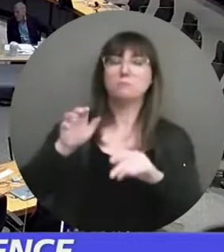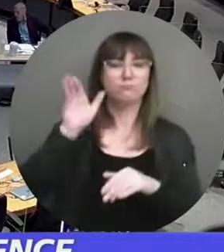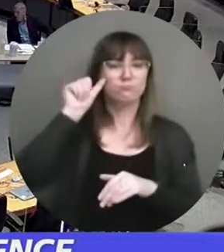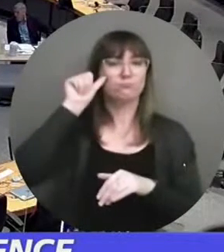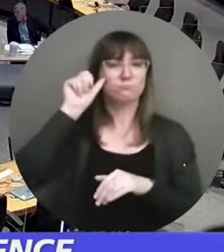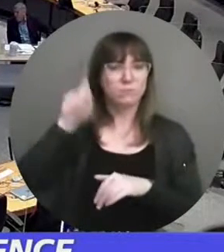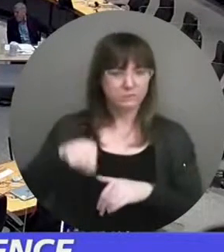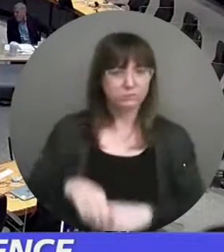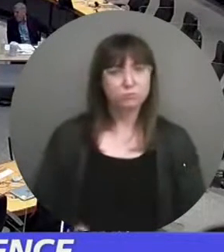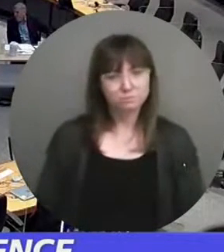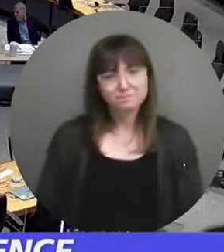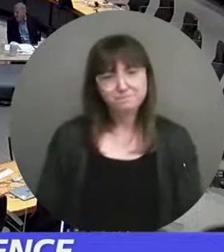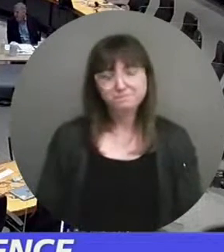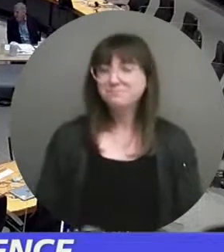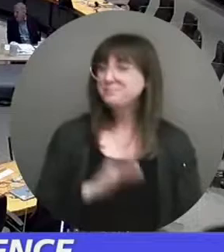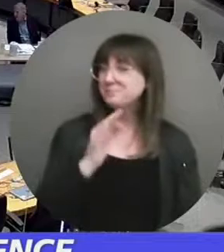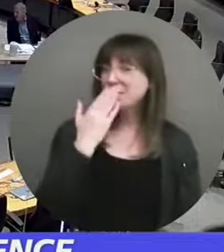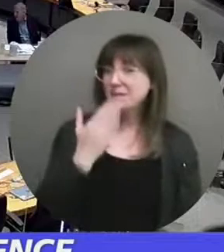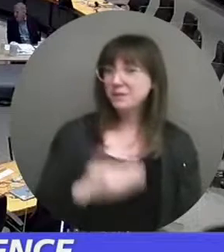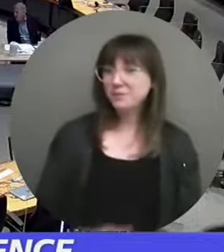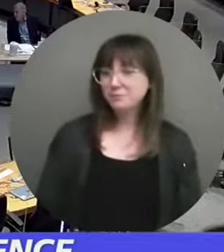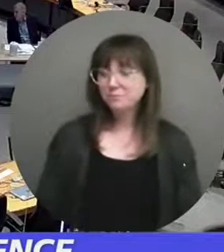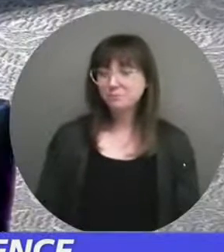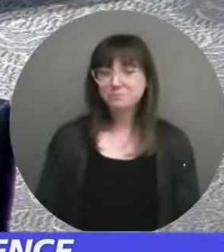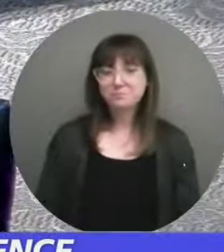too confusing. It's not crystal clear.